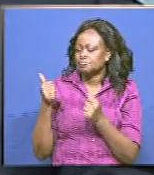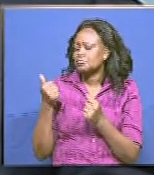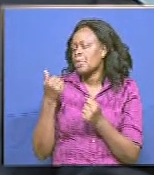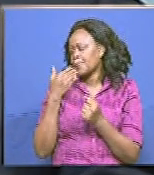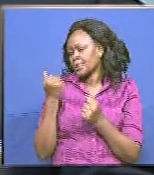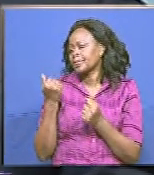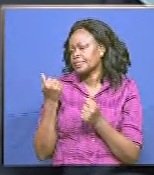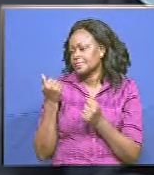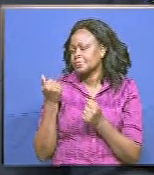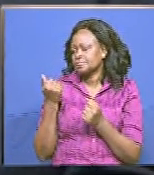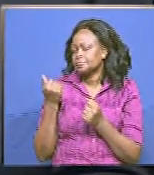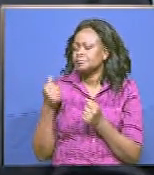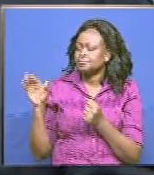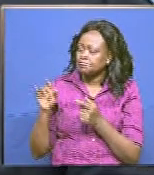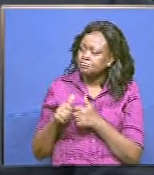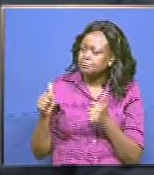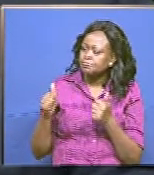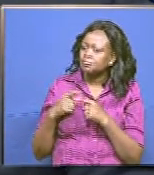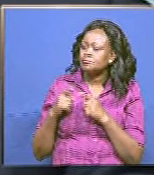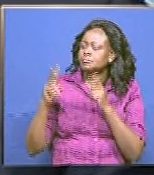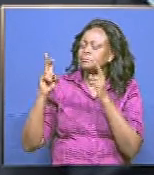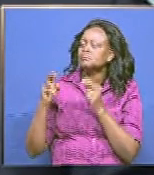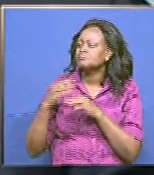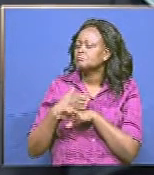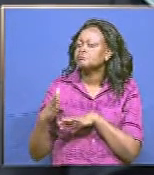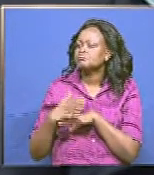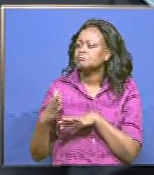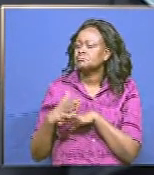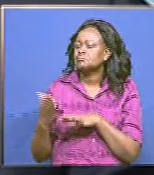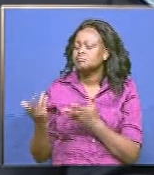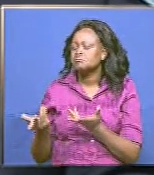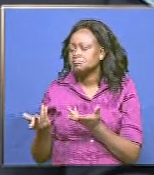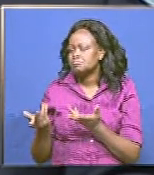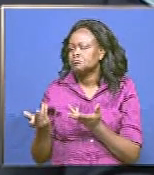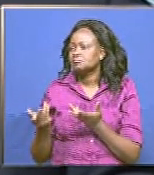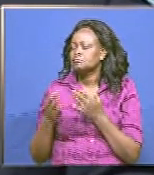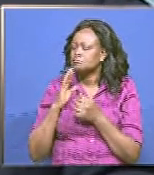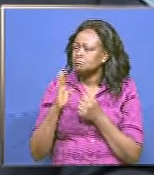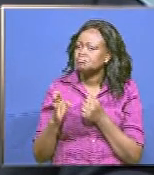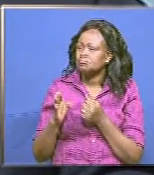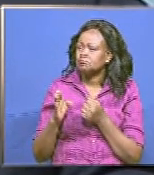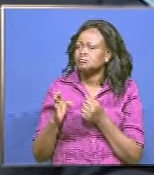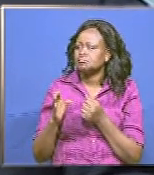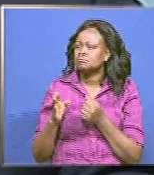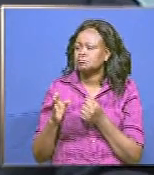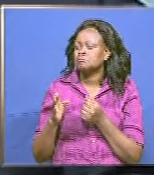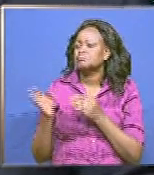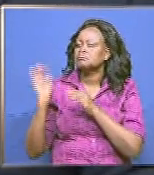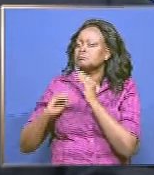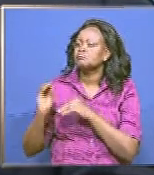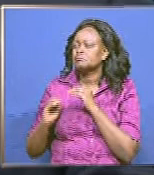who are starting to peak now. But the issue of wastage and the issue of, probably put it better, corruption,